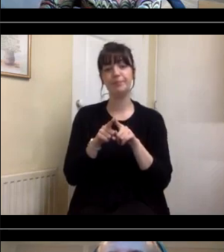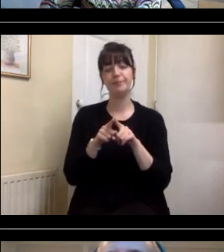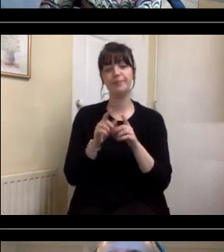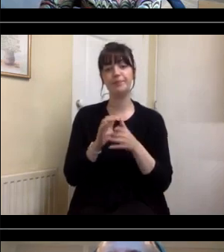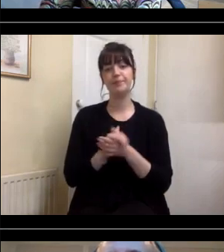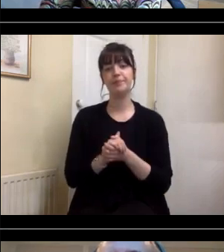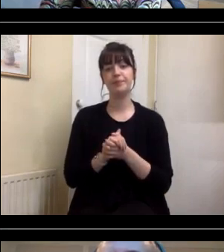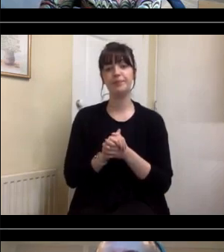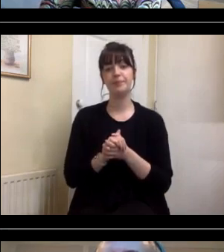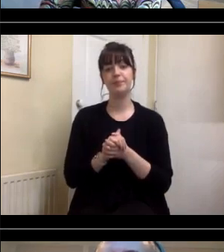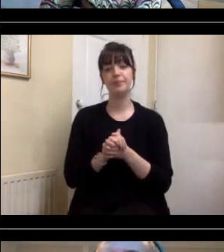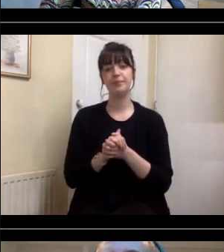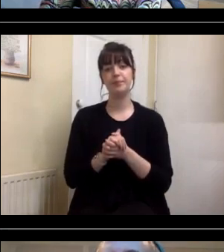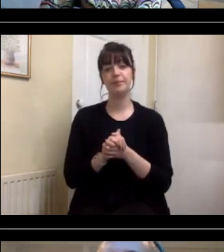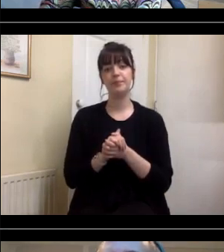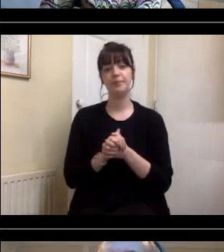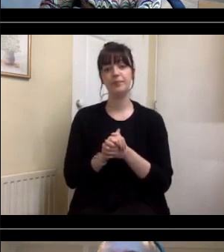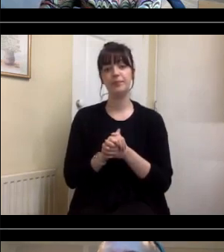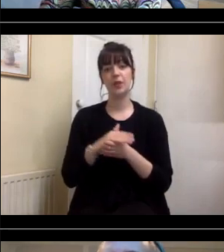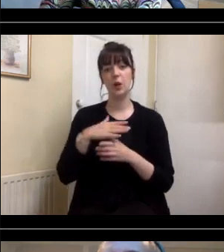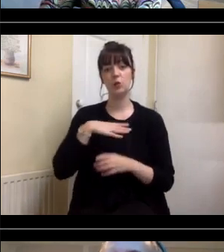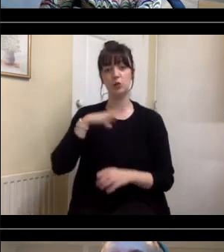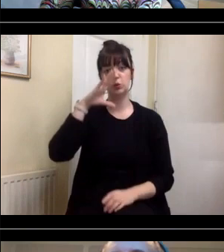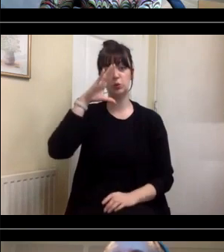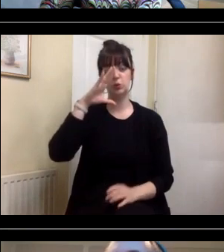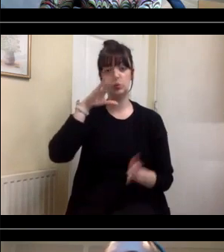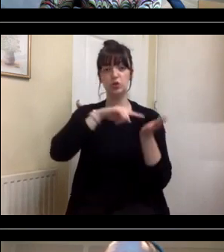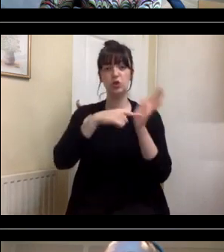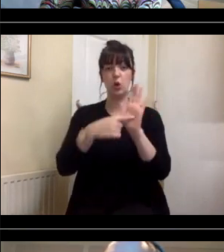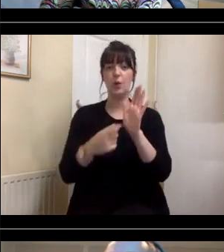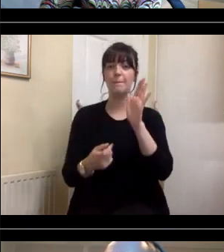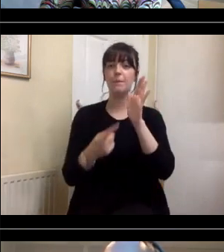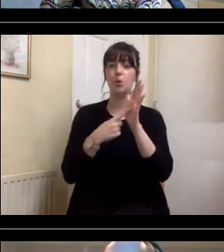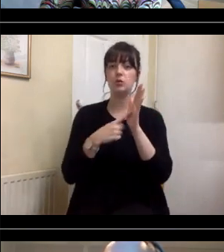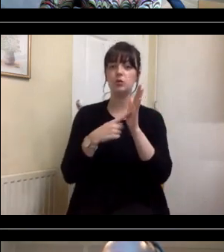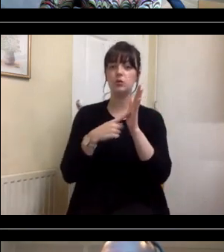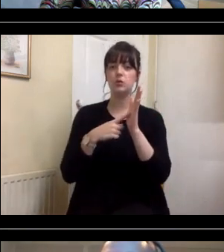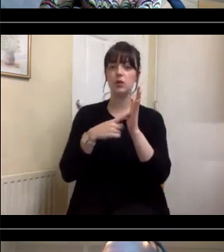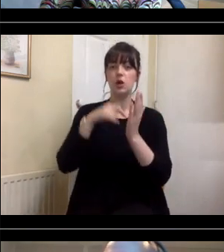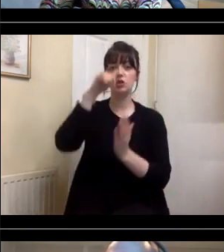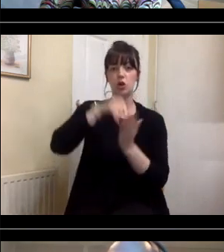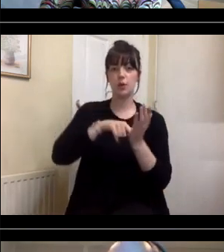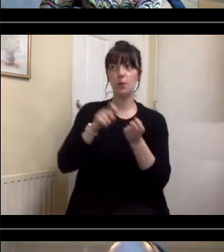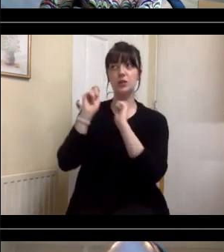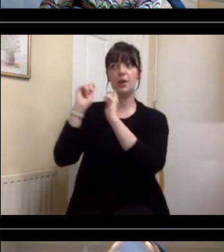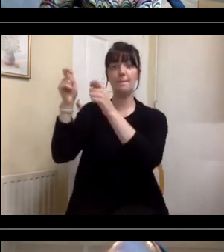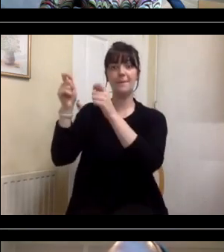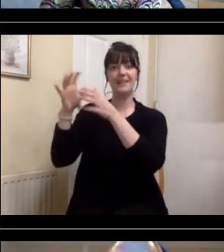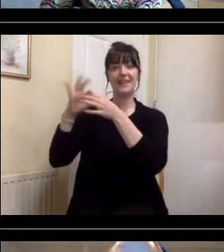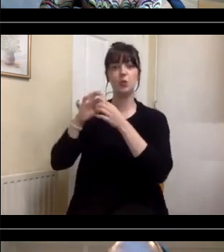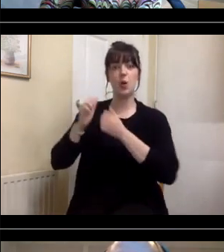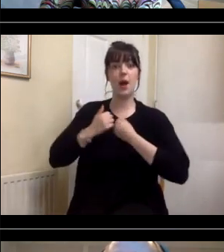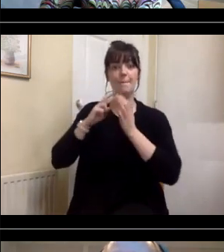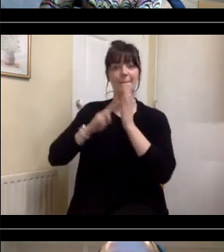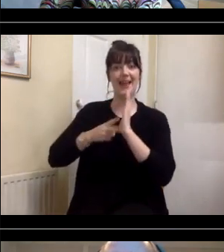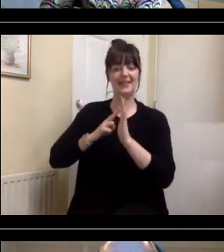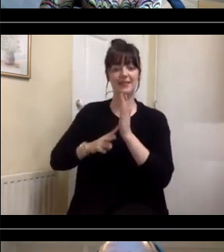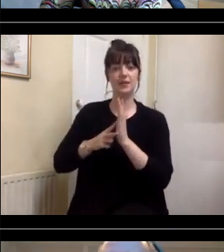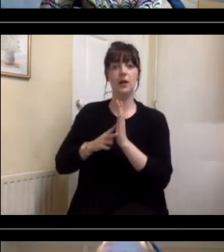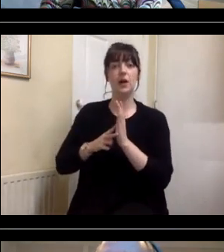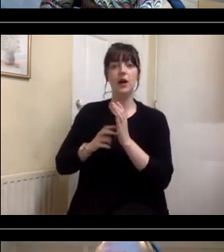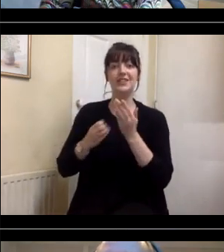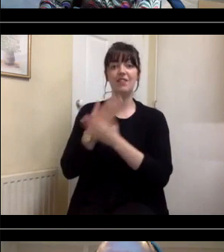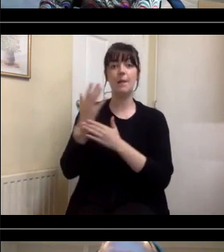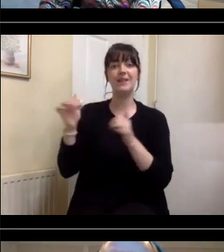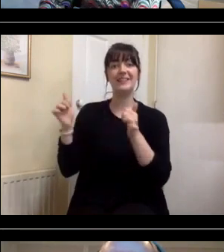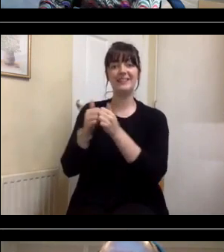I just want to point you though towards a very important document that we submit as part of our planning application, our development consent order,